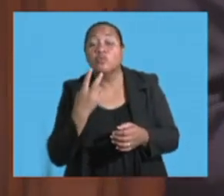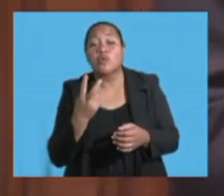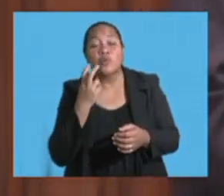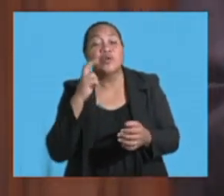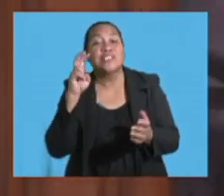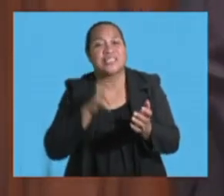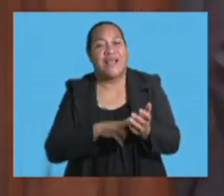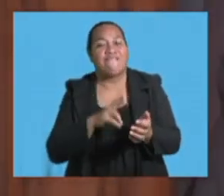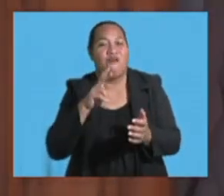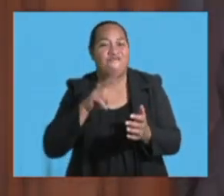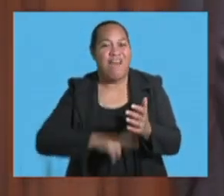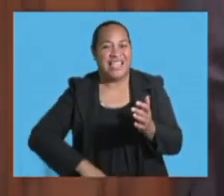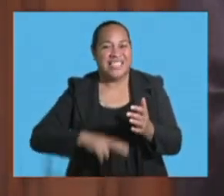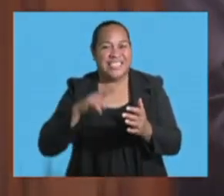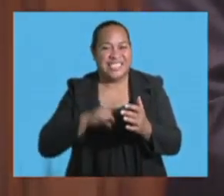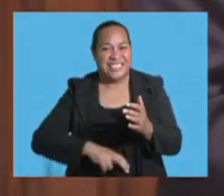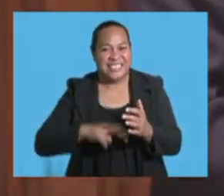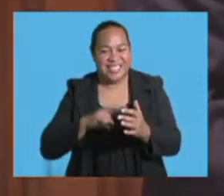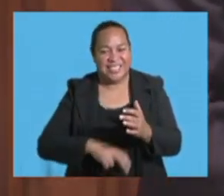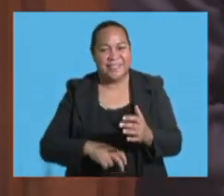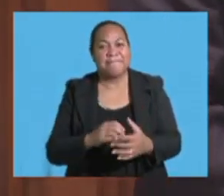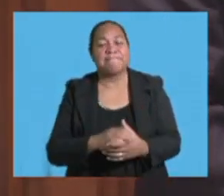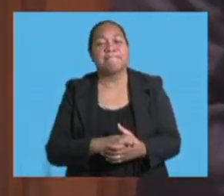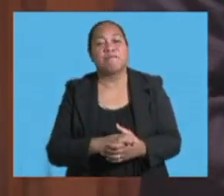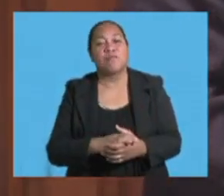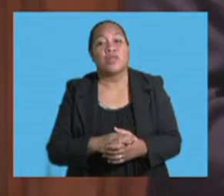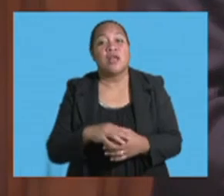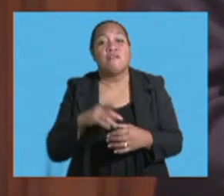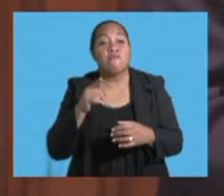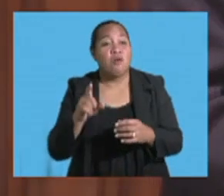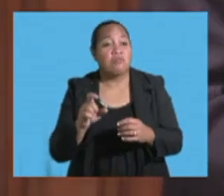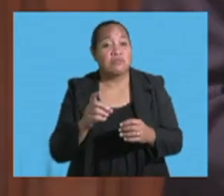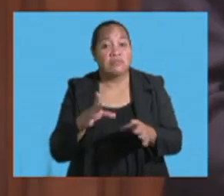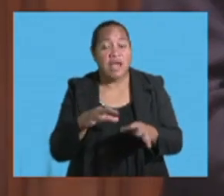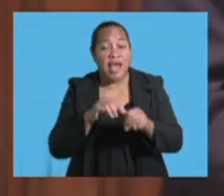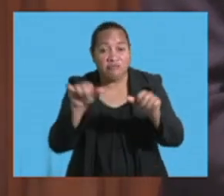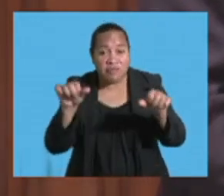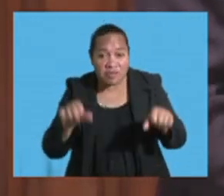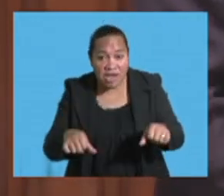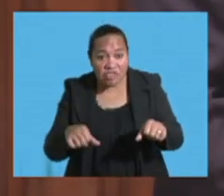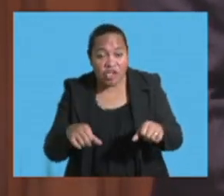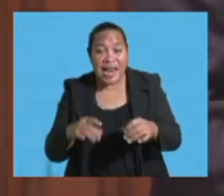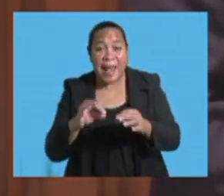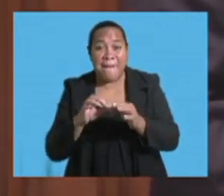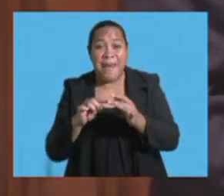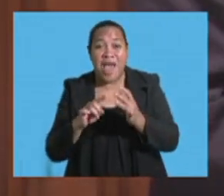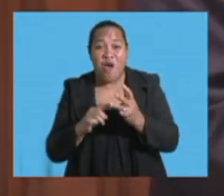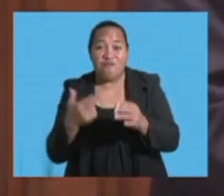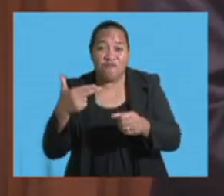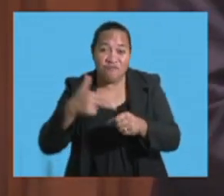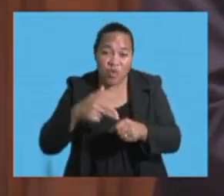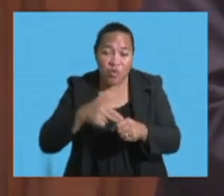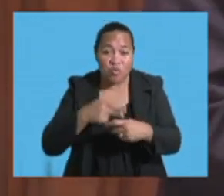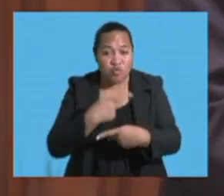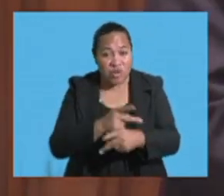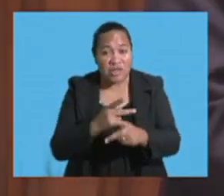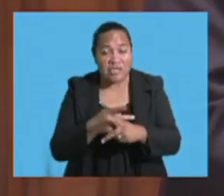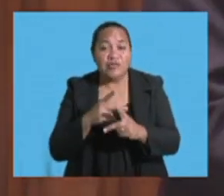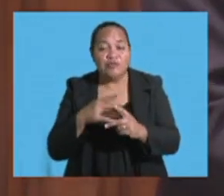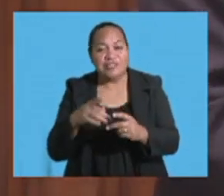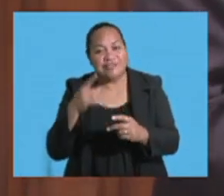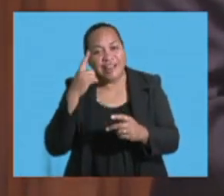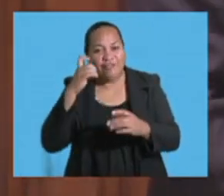purposes. For commercial agriculture, Madam Speaker, and agro-processing and biofuel production incentives,